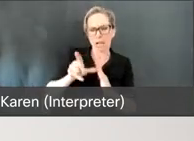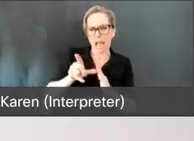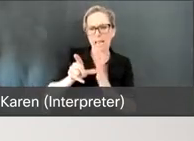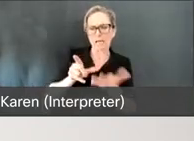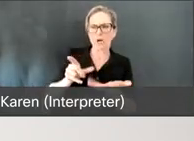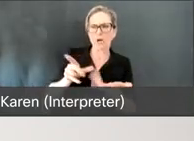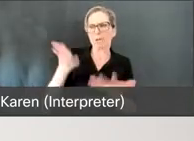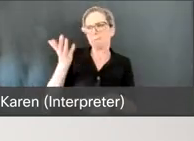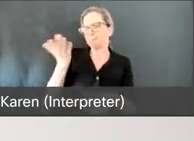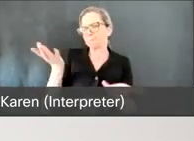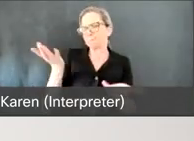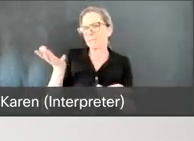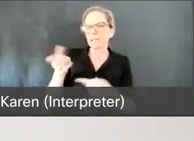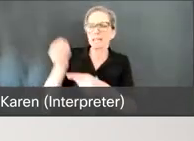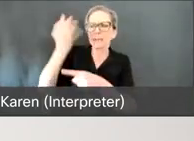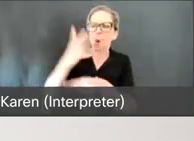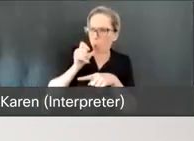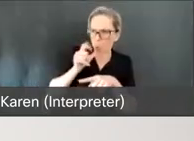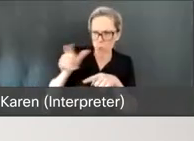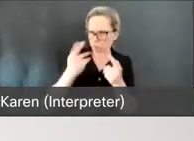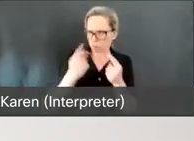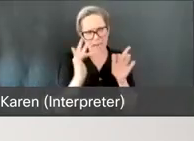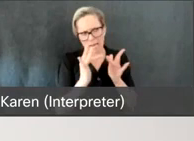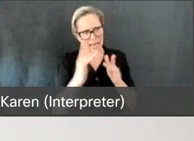you a better contact person. And then